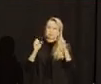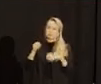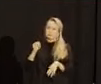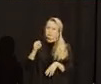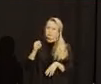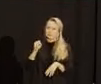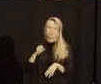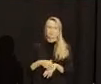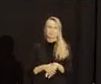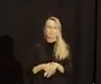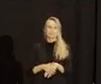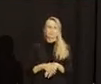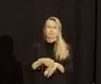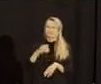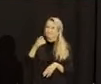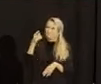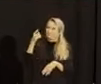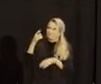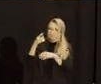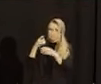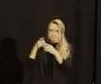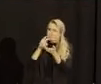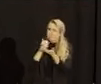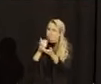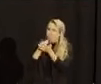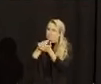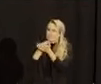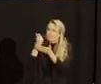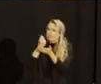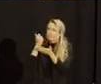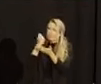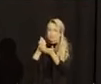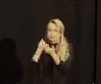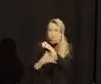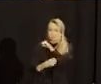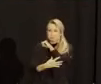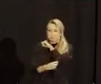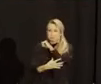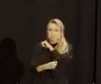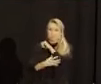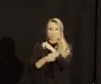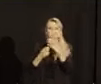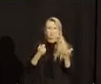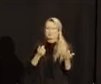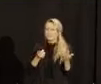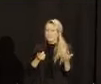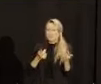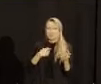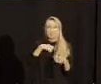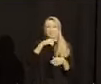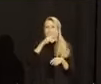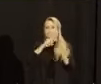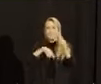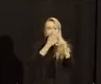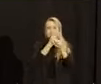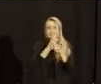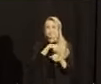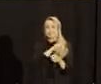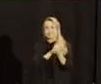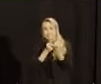We should not have to impoverish ourselves to get access to personal attendant services and home and community-based